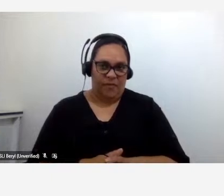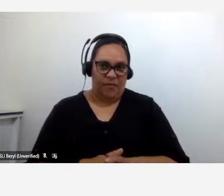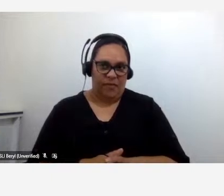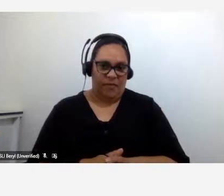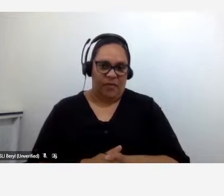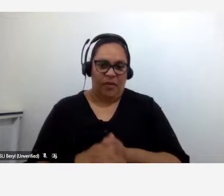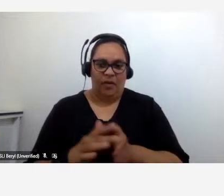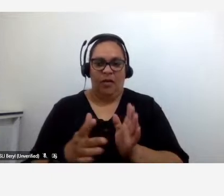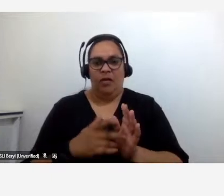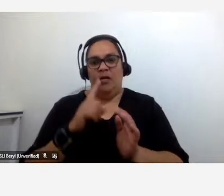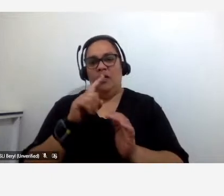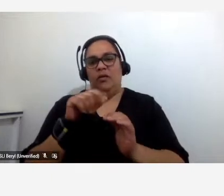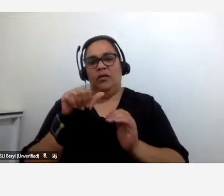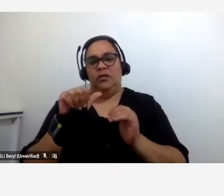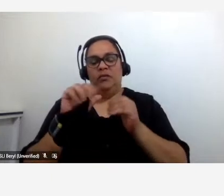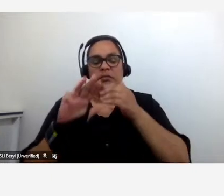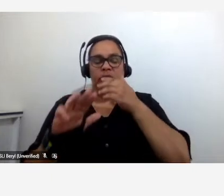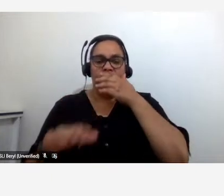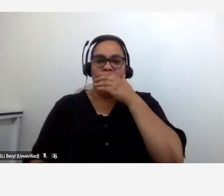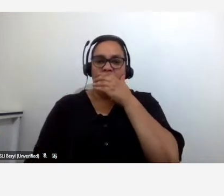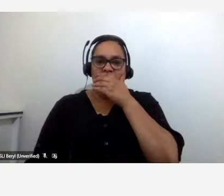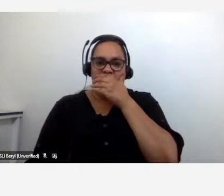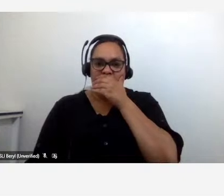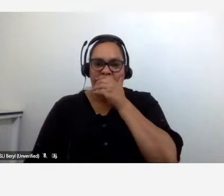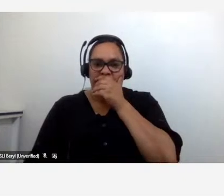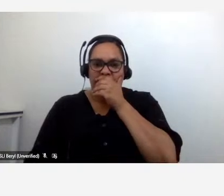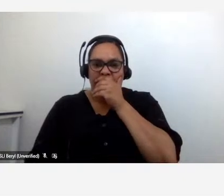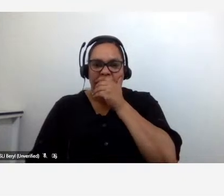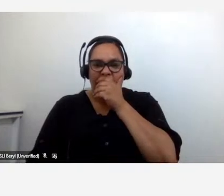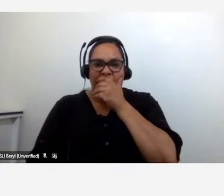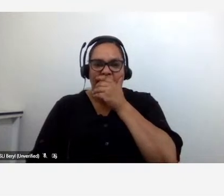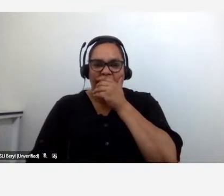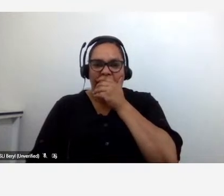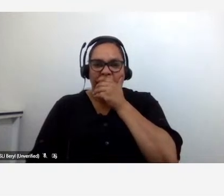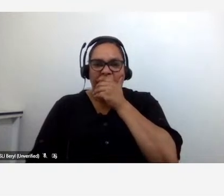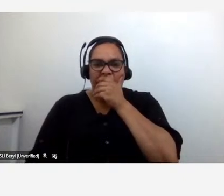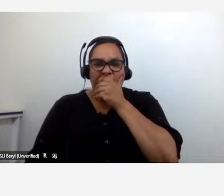On page 169, there's a table there about